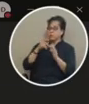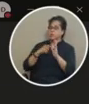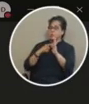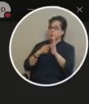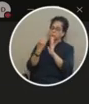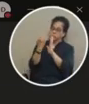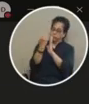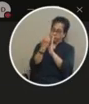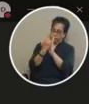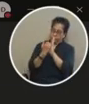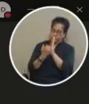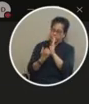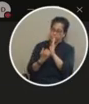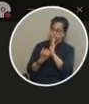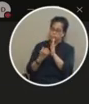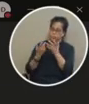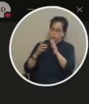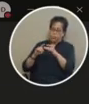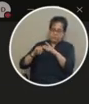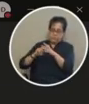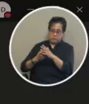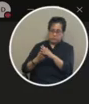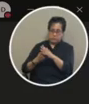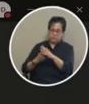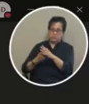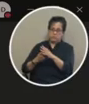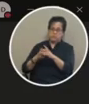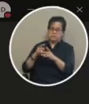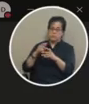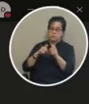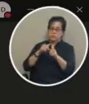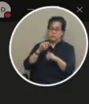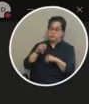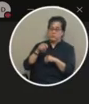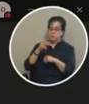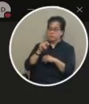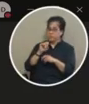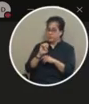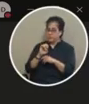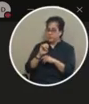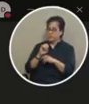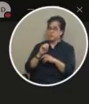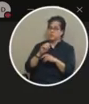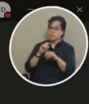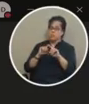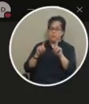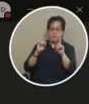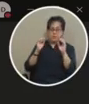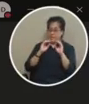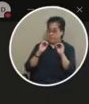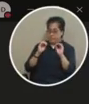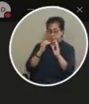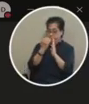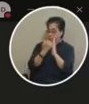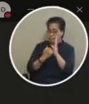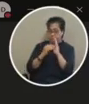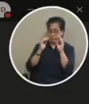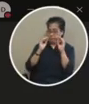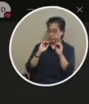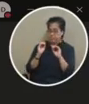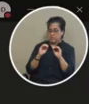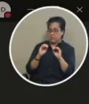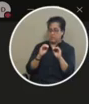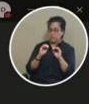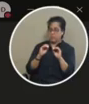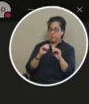of all those projects that are already underway in the various phases of the projects. And so none of the projects, aside from